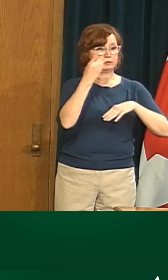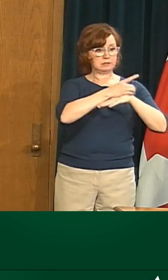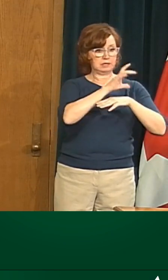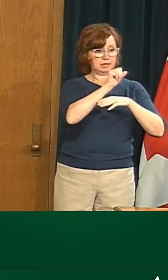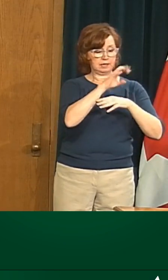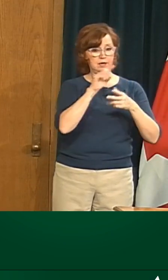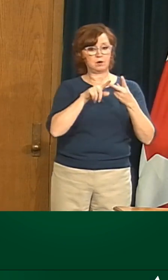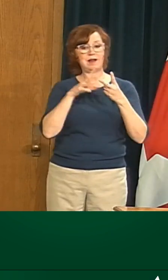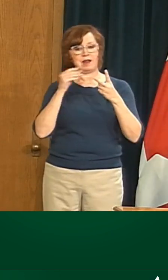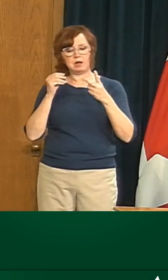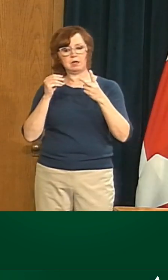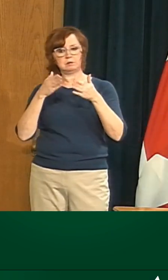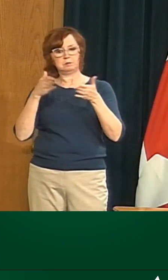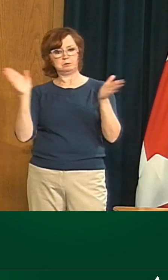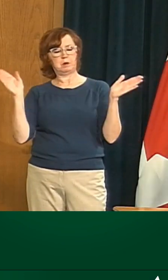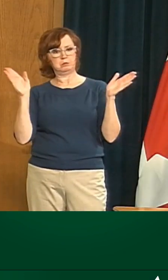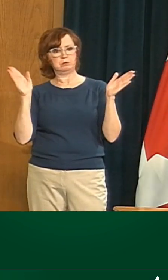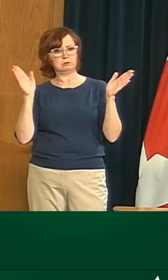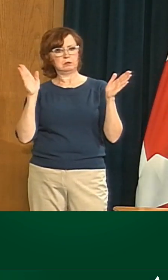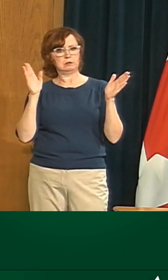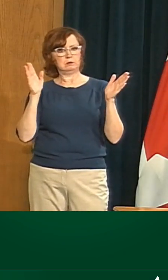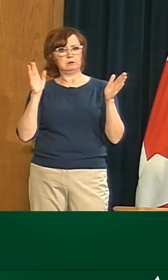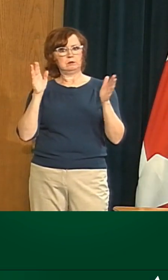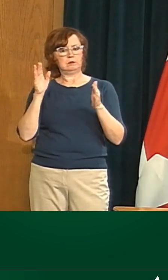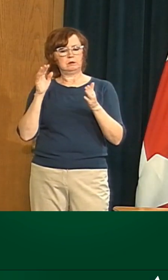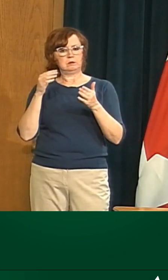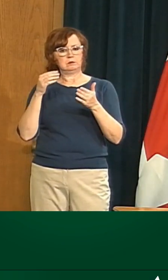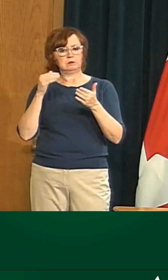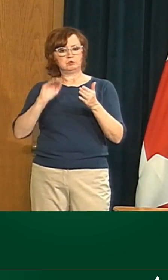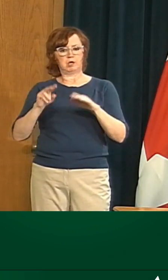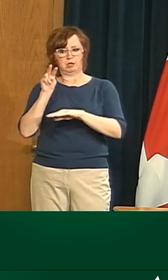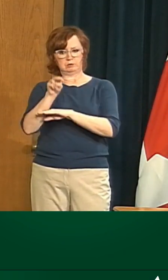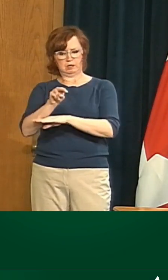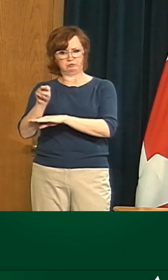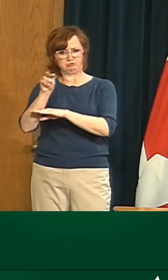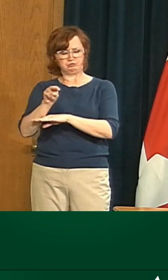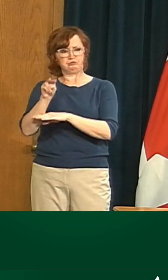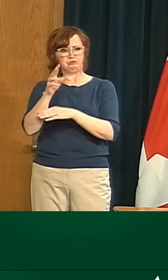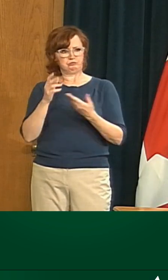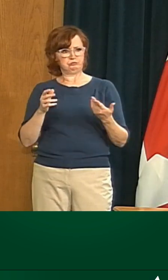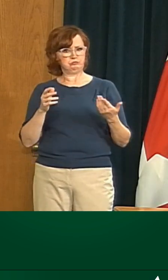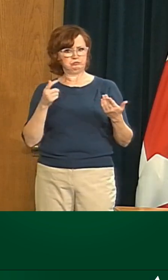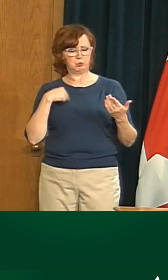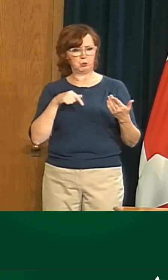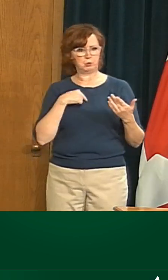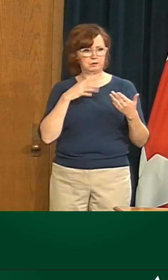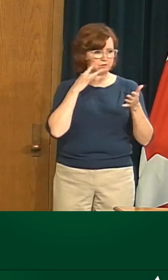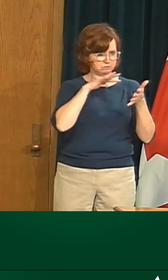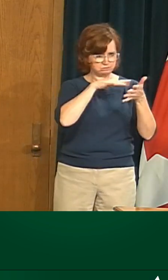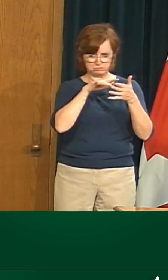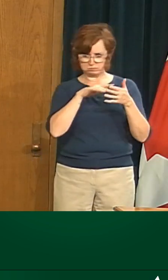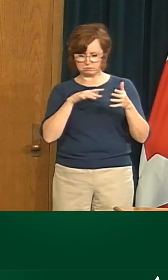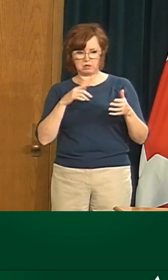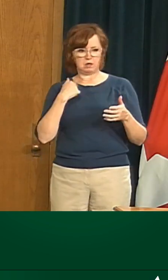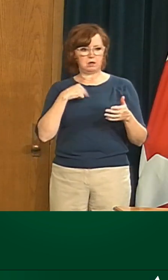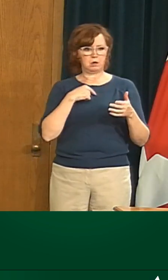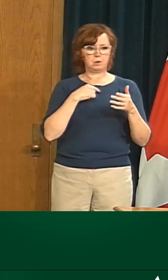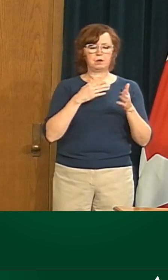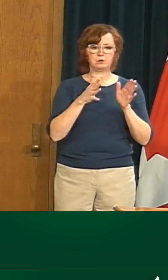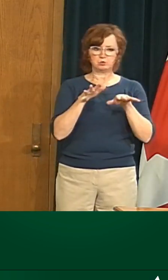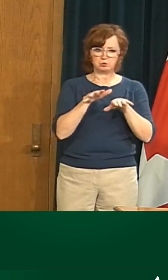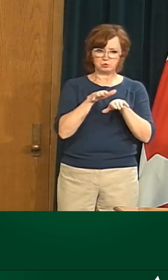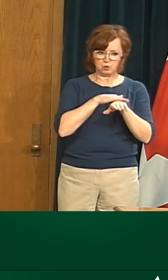capacity for us to start to work our way through these phases. These phases are based on reducing the risk of spread